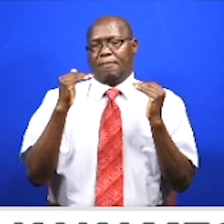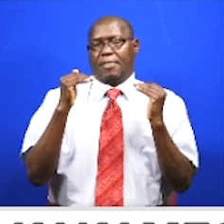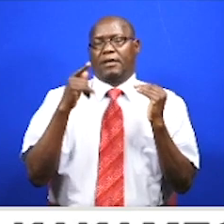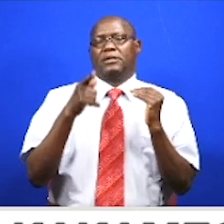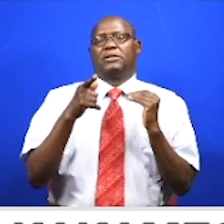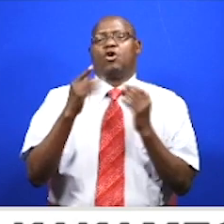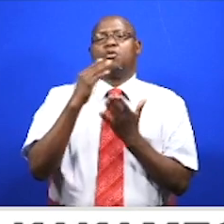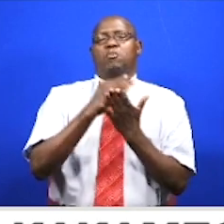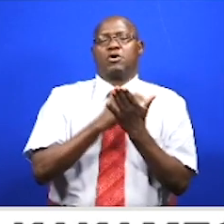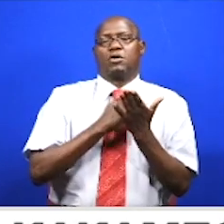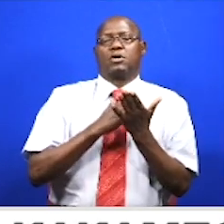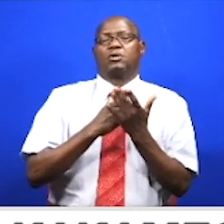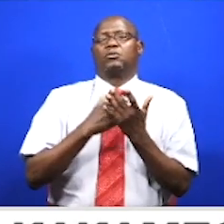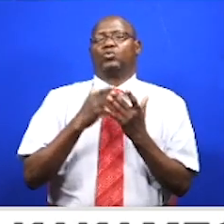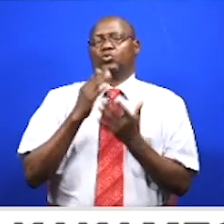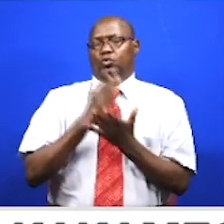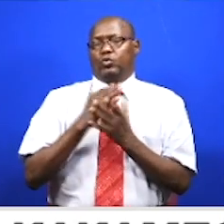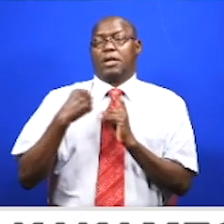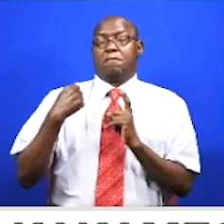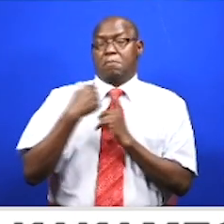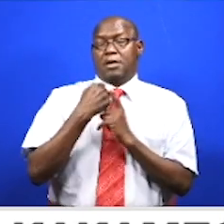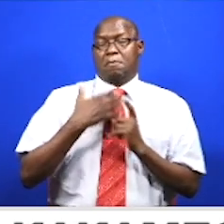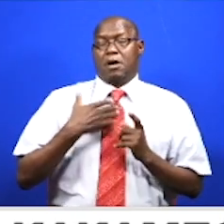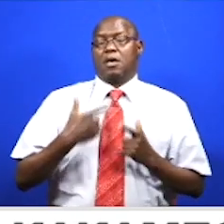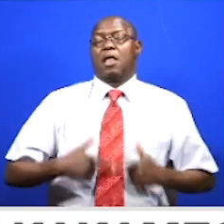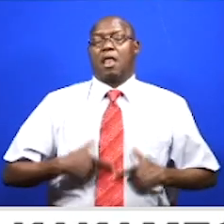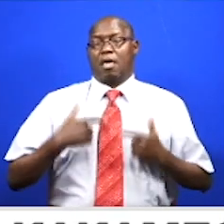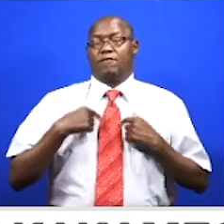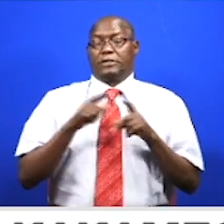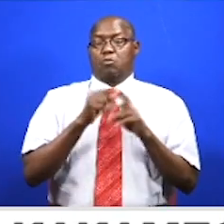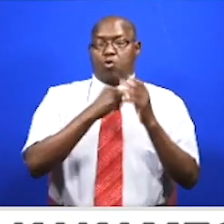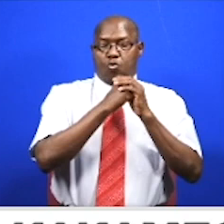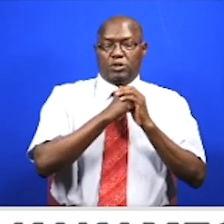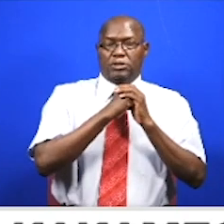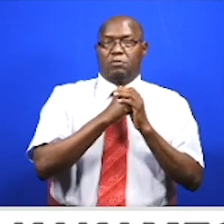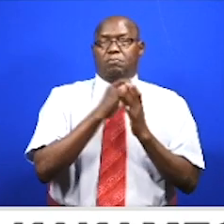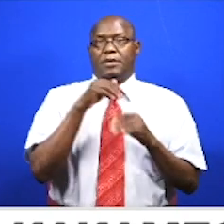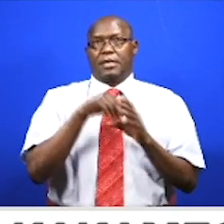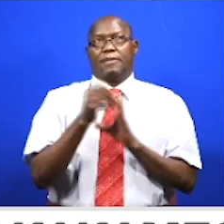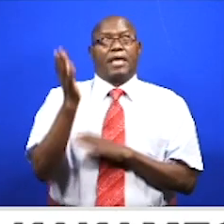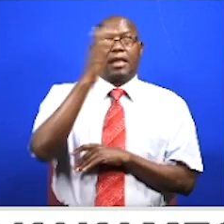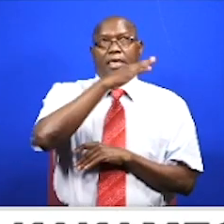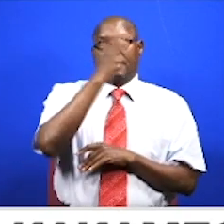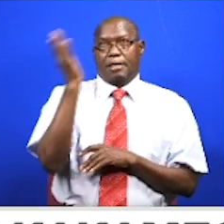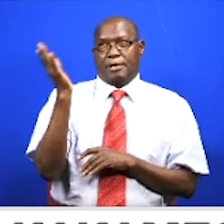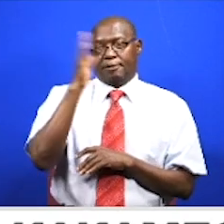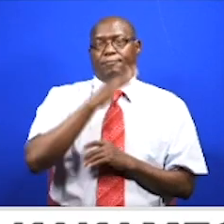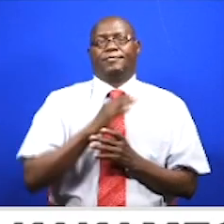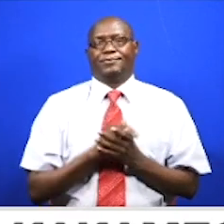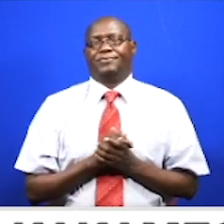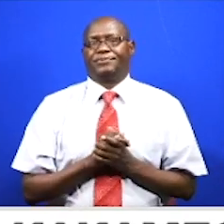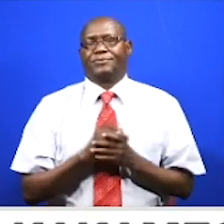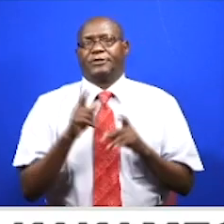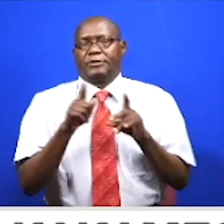it is a program that has really impacted my life, and also the worship during the day and the